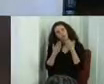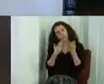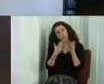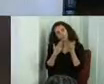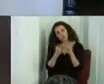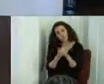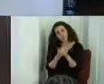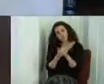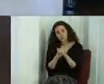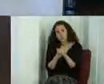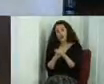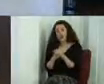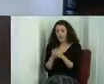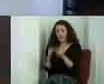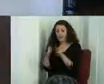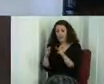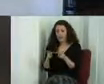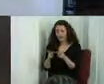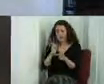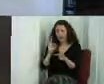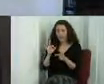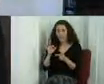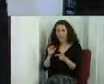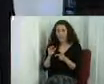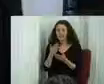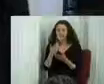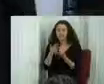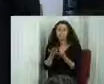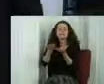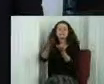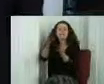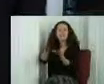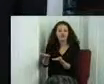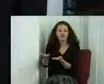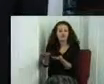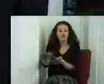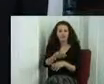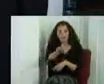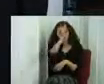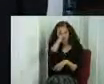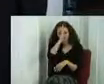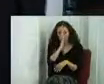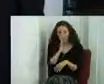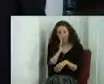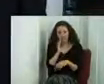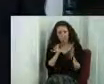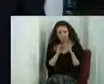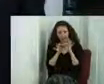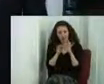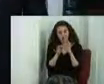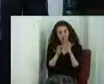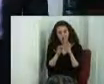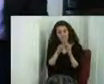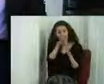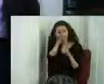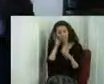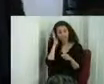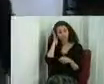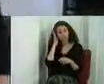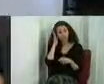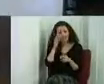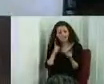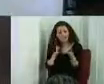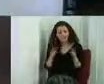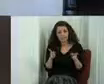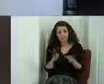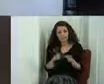from a place of thanksgiving, that God should bother enough about us that God would create a place in which we can